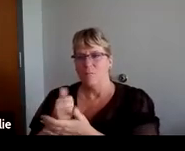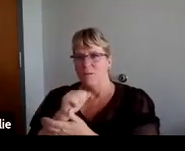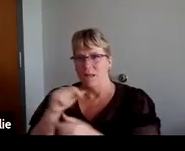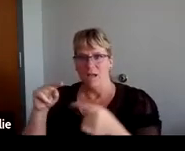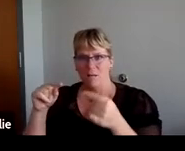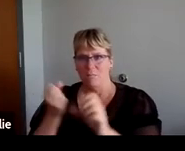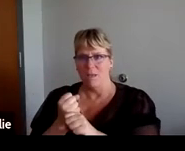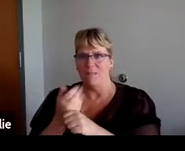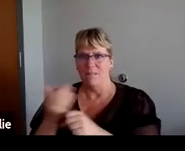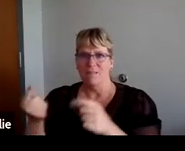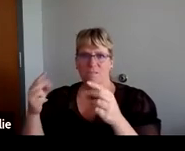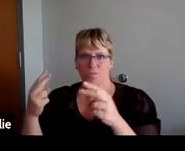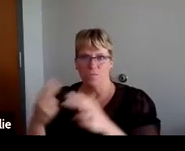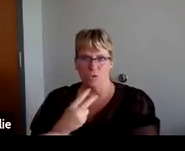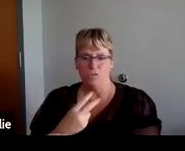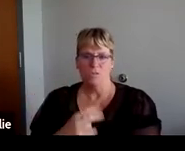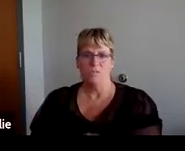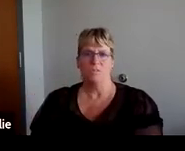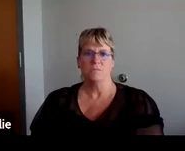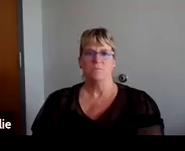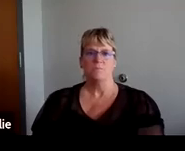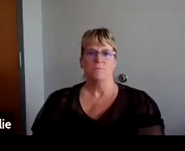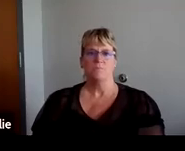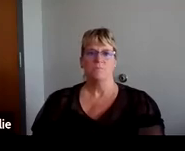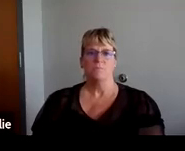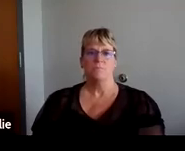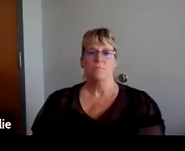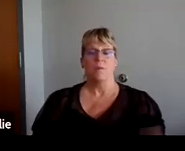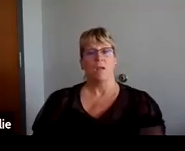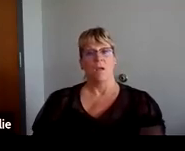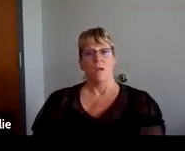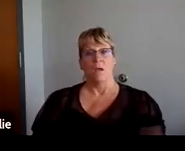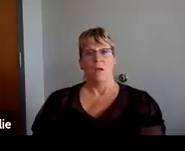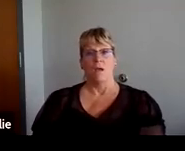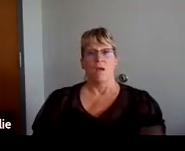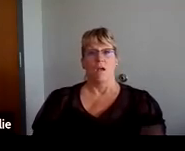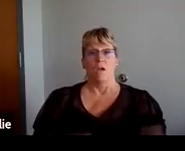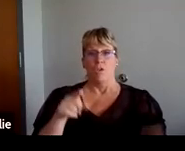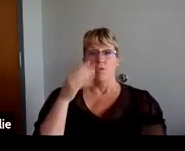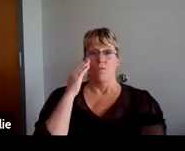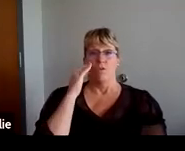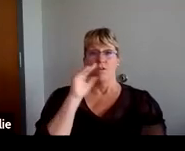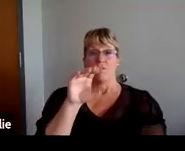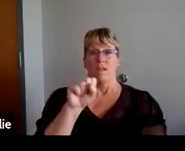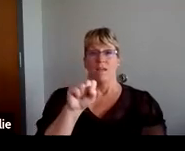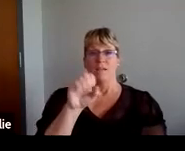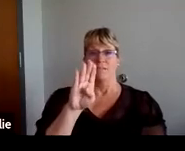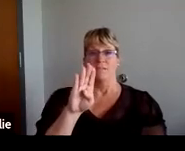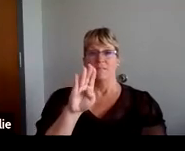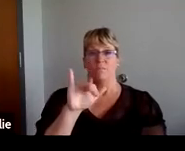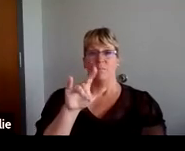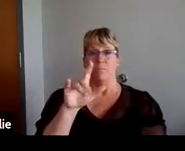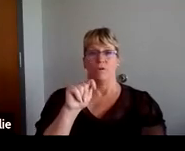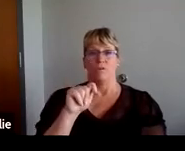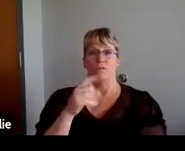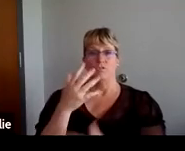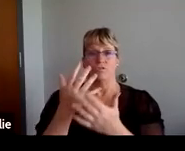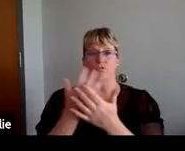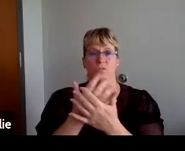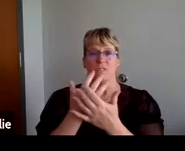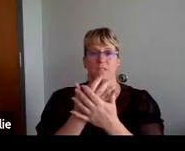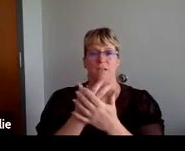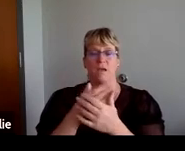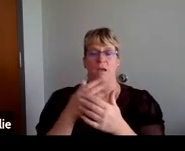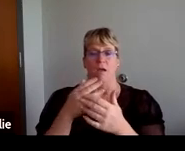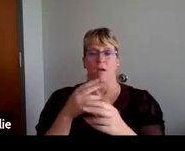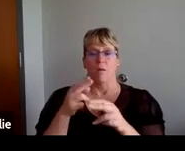we're looking towards. Hopefully all of you are aware of SBIRT, which is screening, brief intervention, and referral to